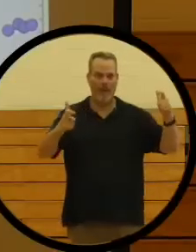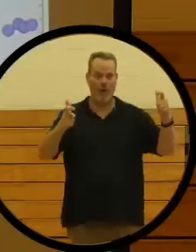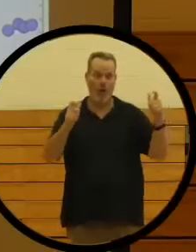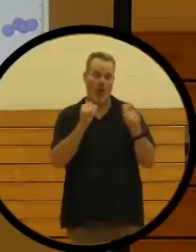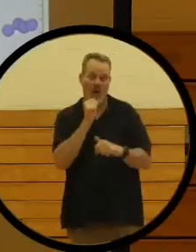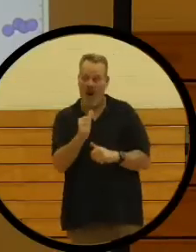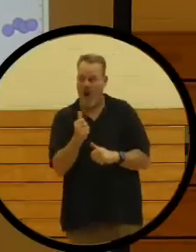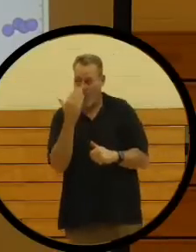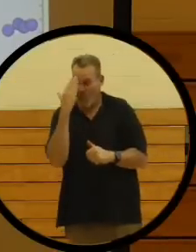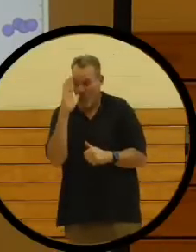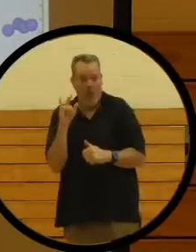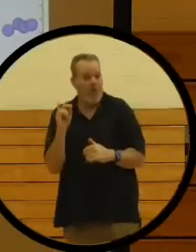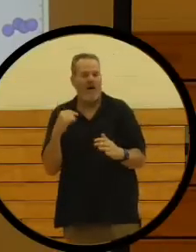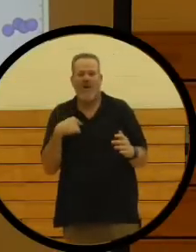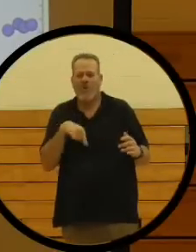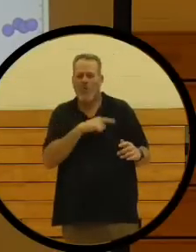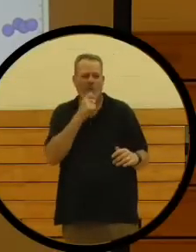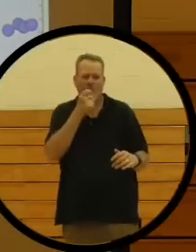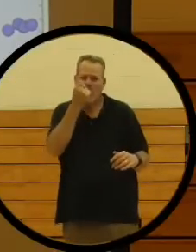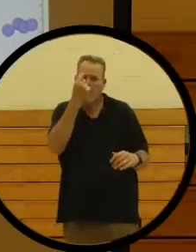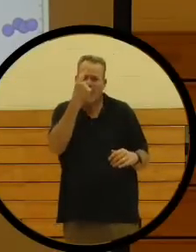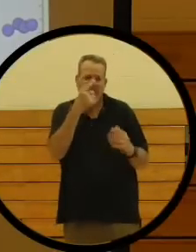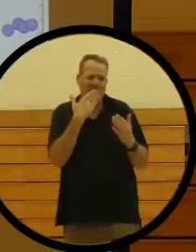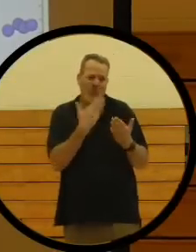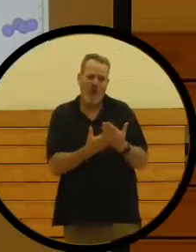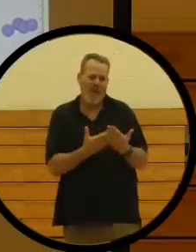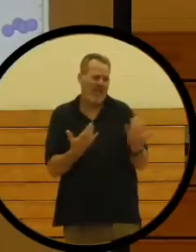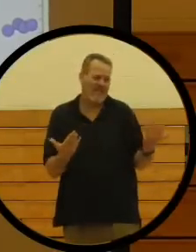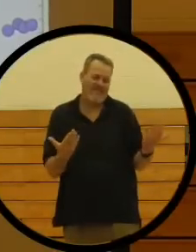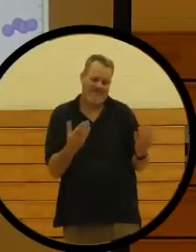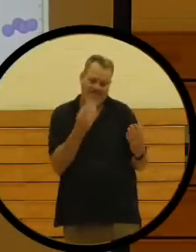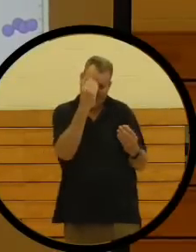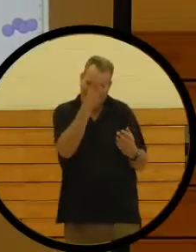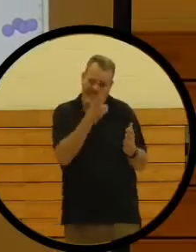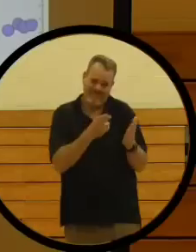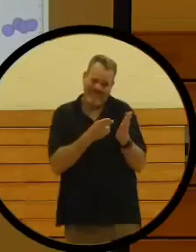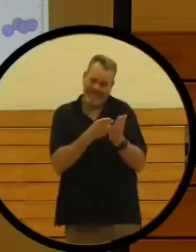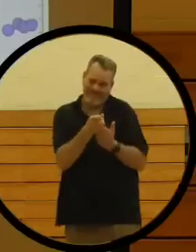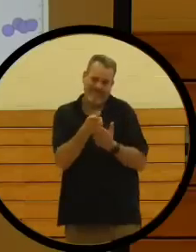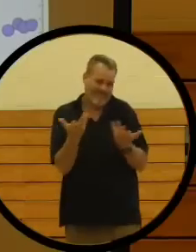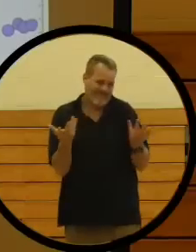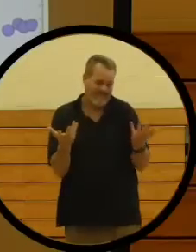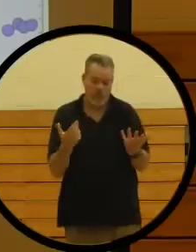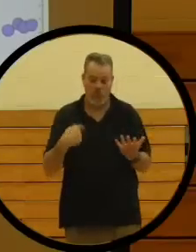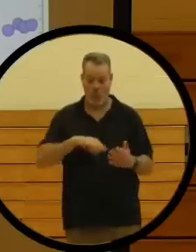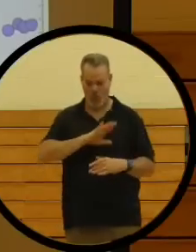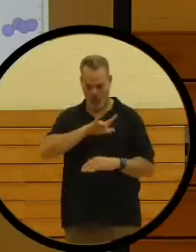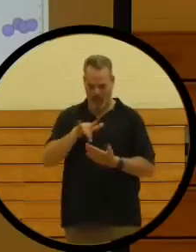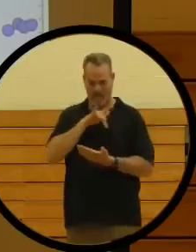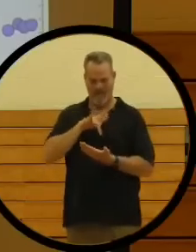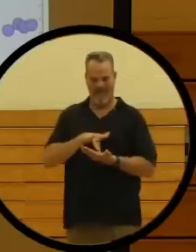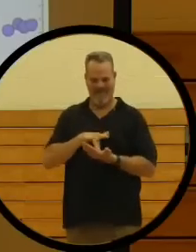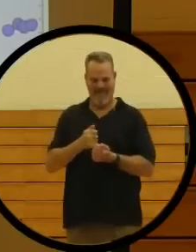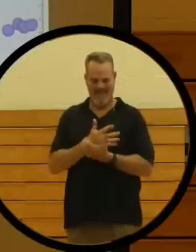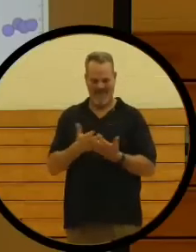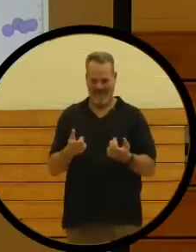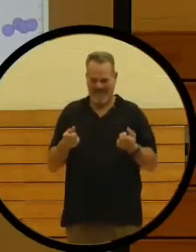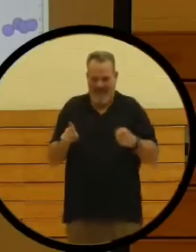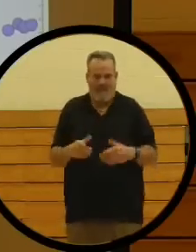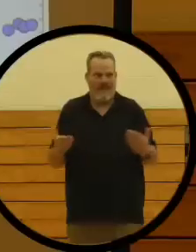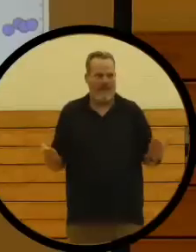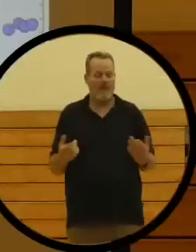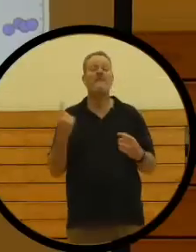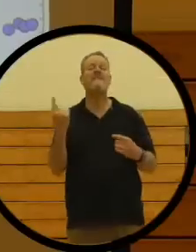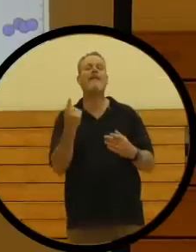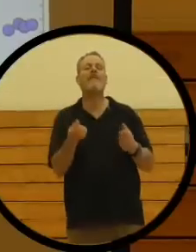We don't really understand them very well, quite frankly. I mean, they appear to be, we're right in the middle, right where the hotspot is coming up, and something's